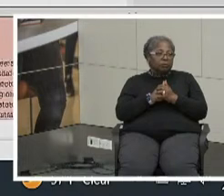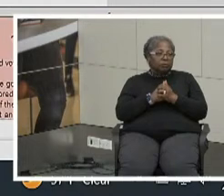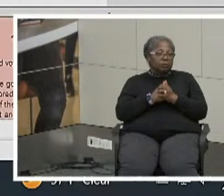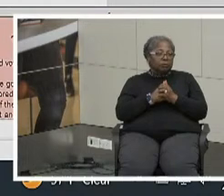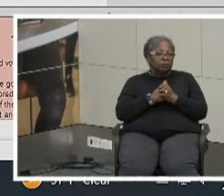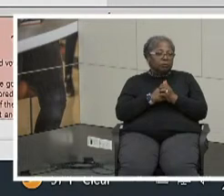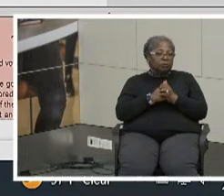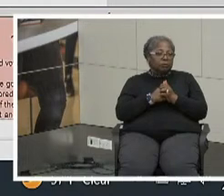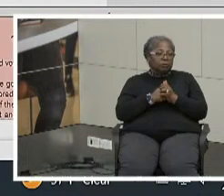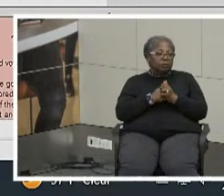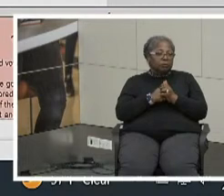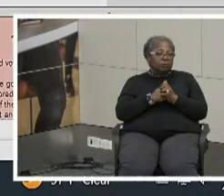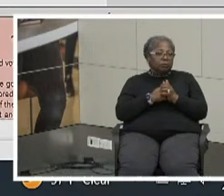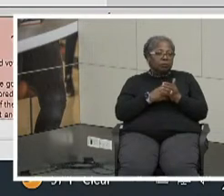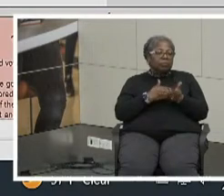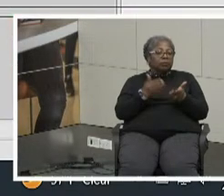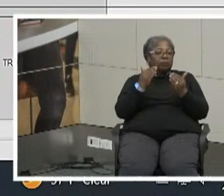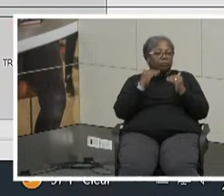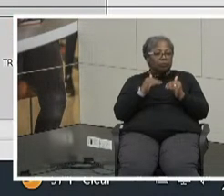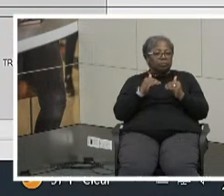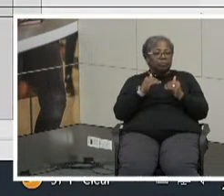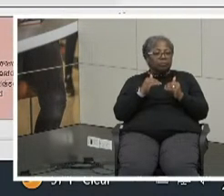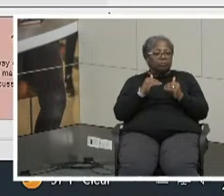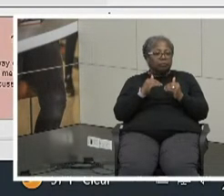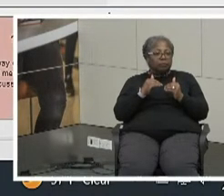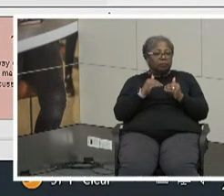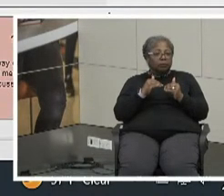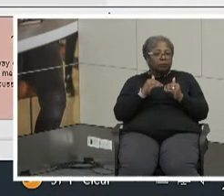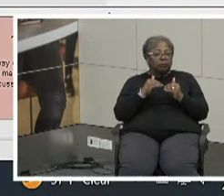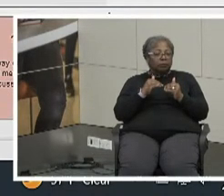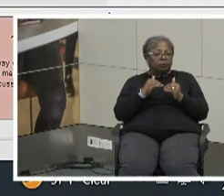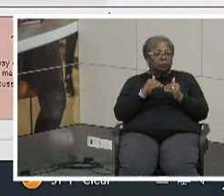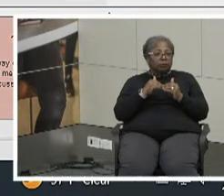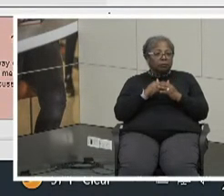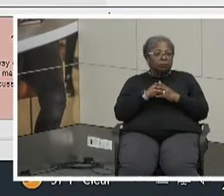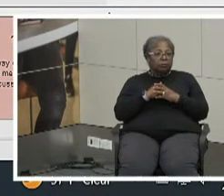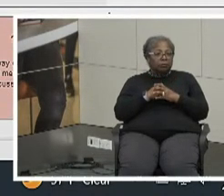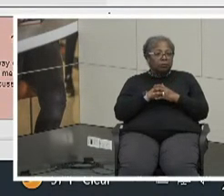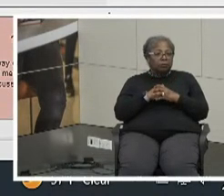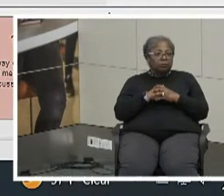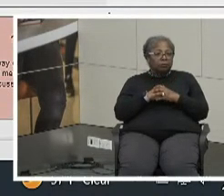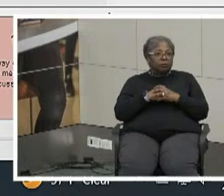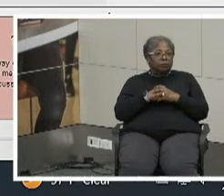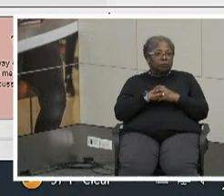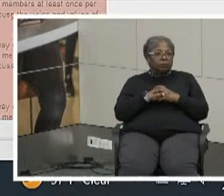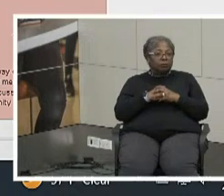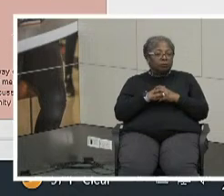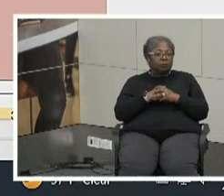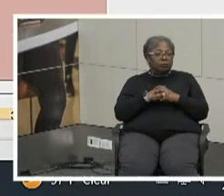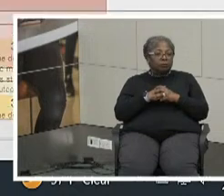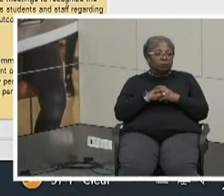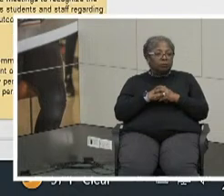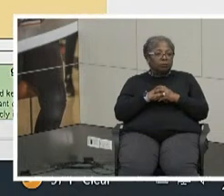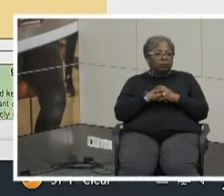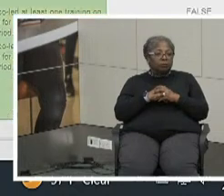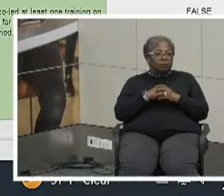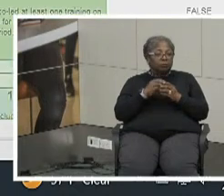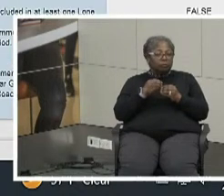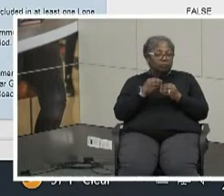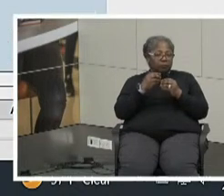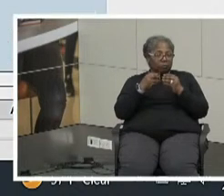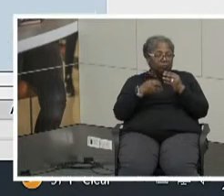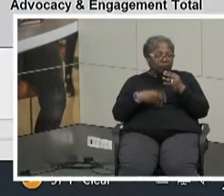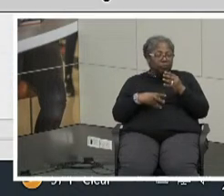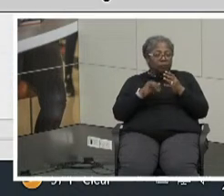forward um the next item is systems and processes and we can scroll down on that one as